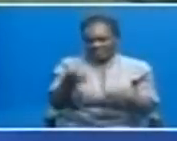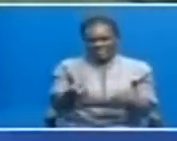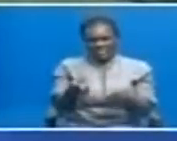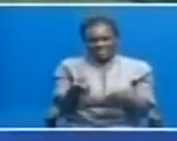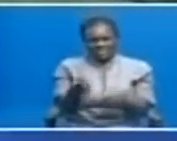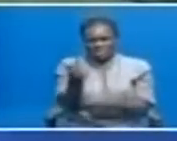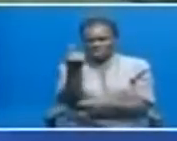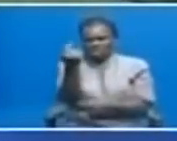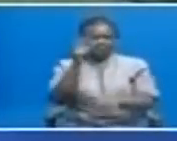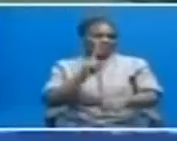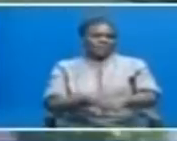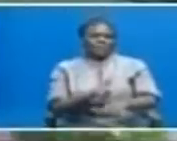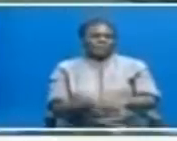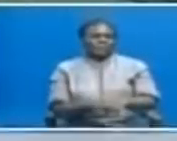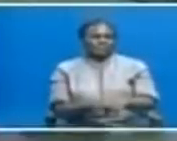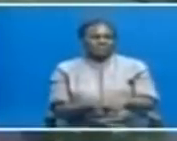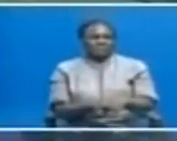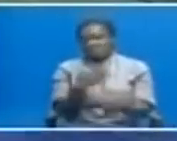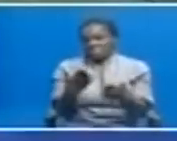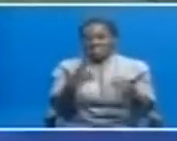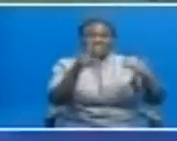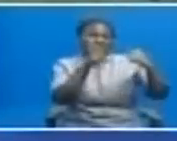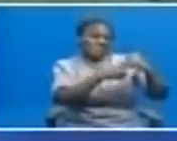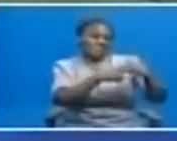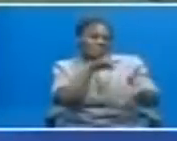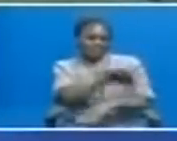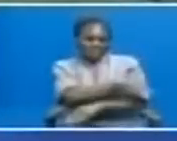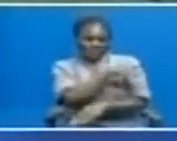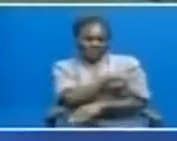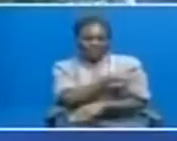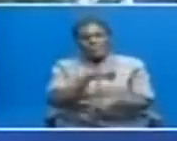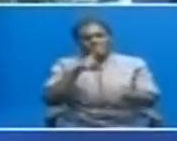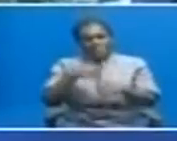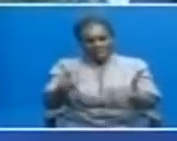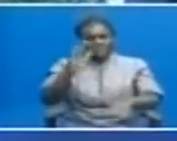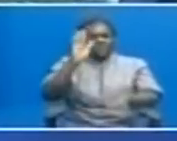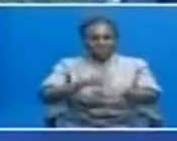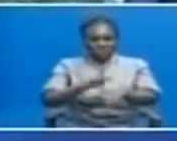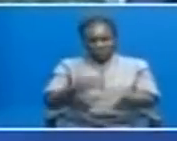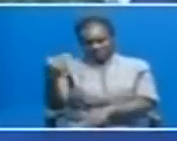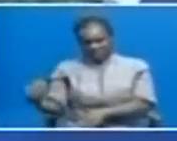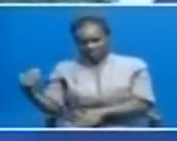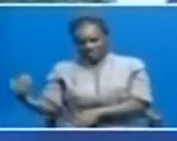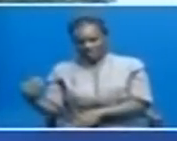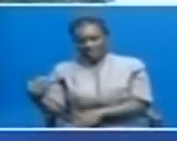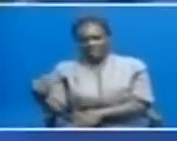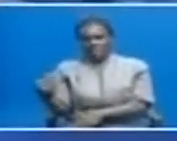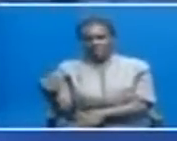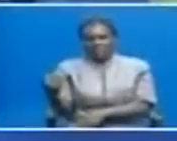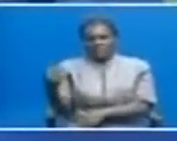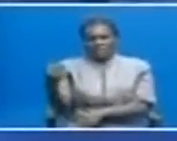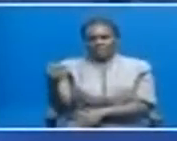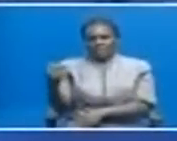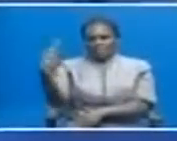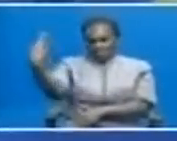going to stay late, maybe 7 p.m. But it's awesome. The students Emmanuel Chifambo,